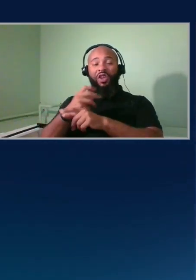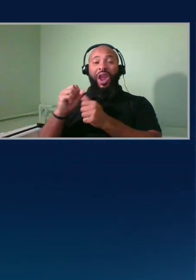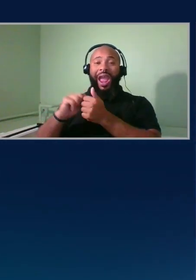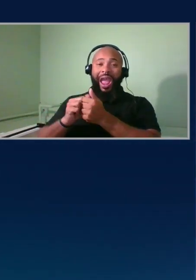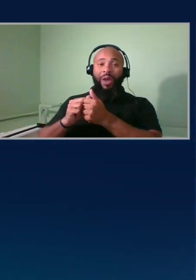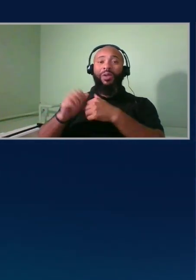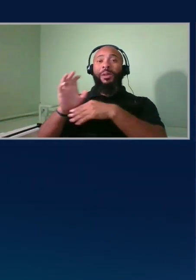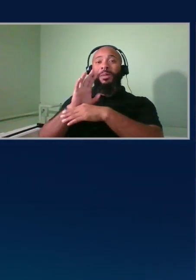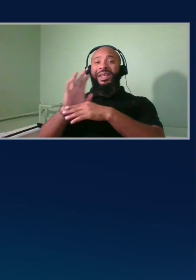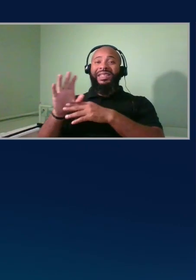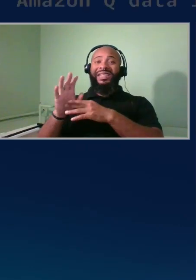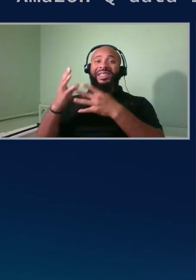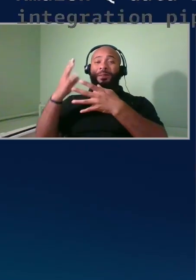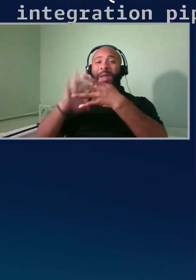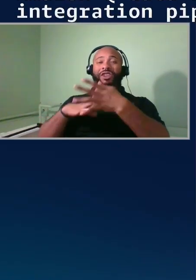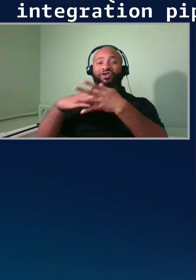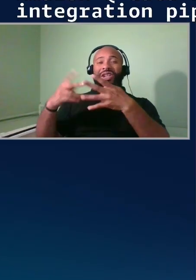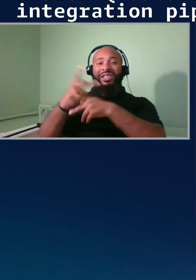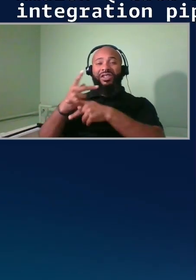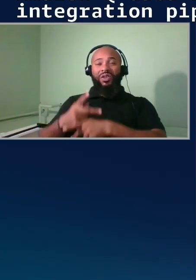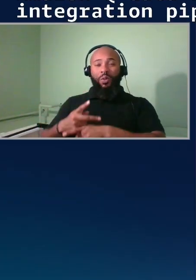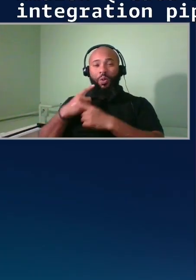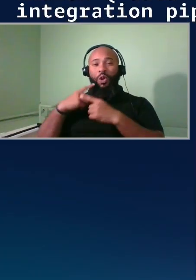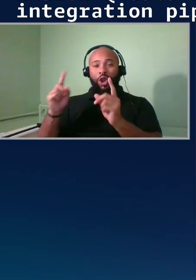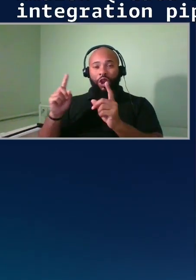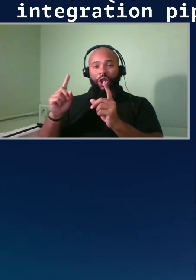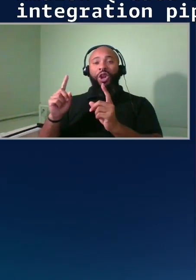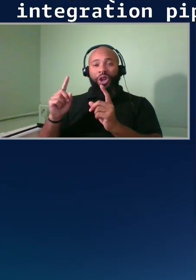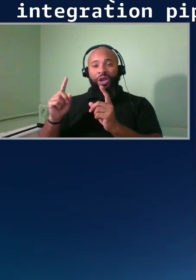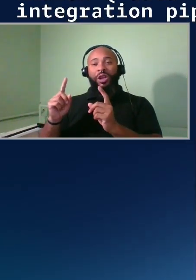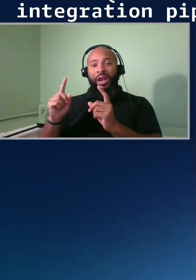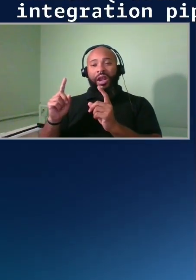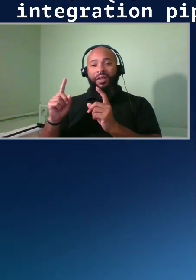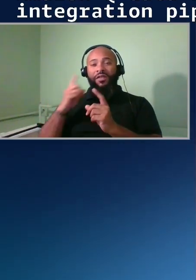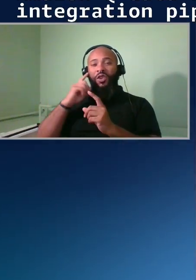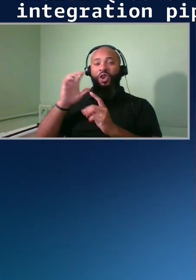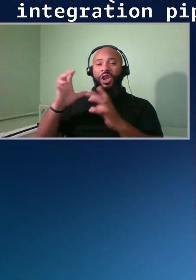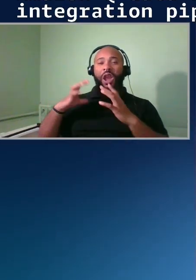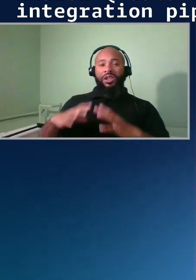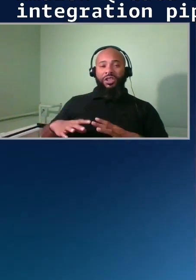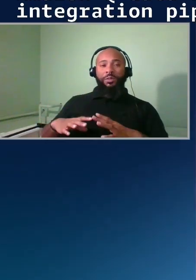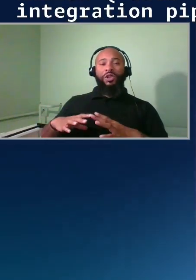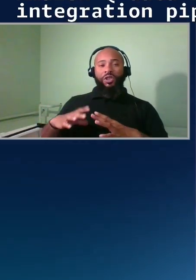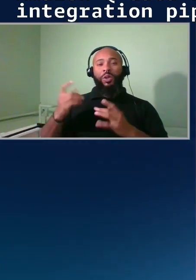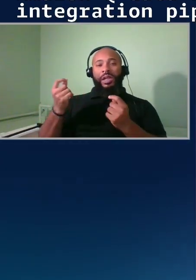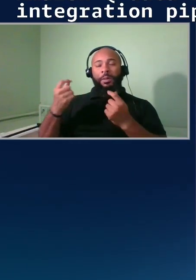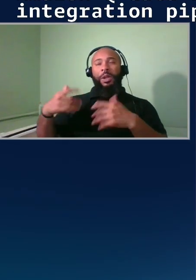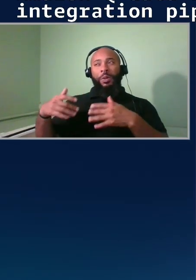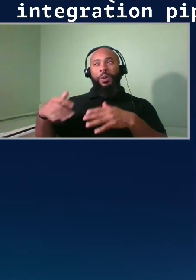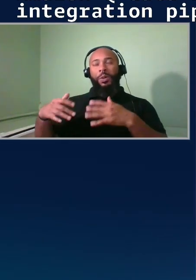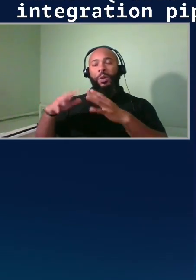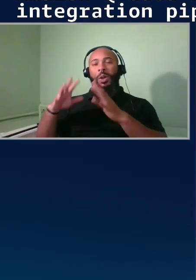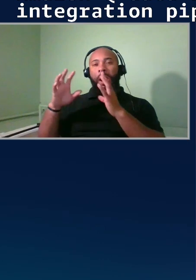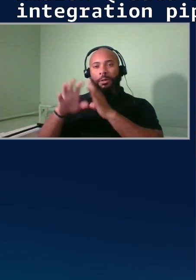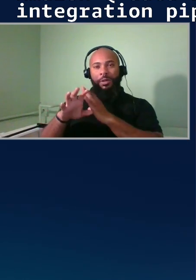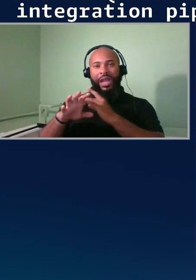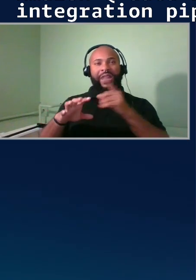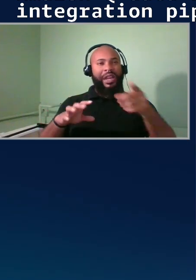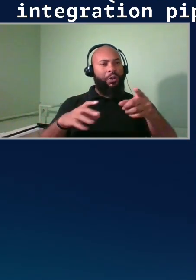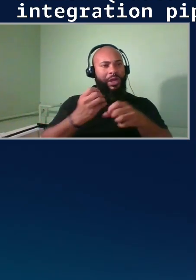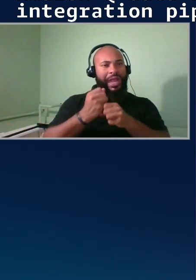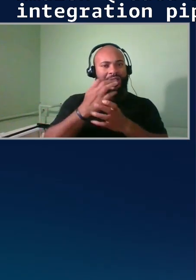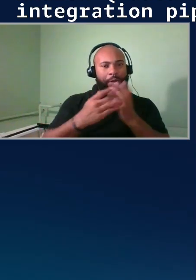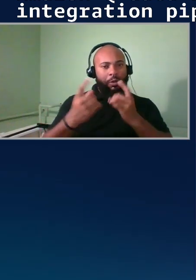your customers from the telemetry data, let's say, for example. That's true. And then We're getting some questions from chat now, too. we'll come back to